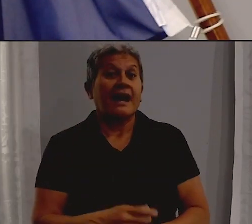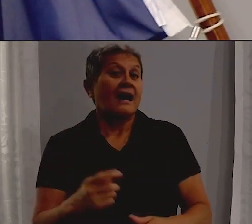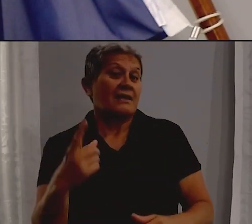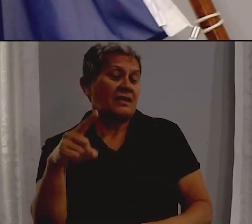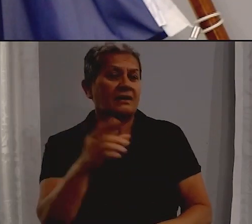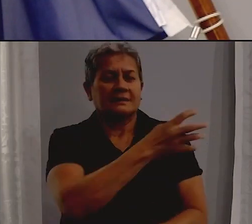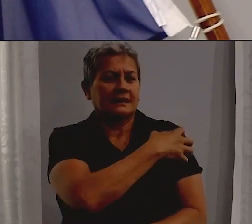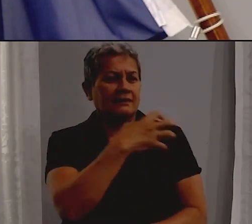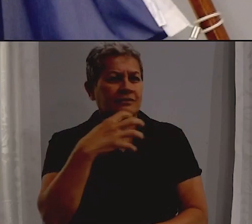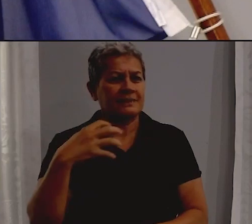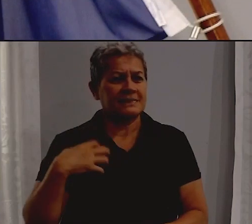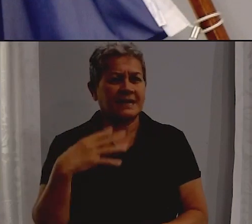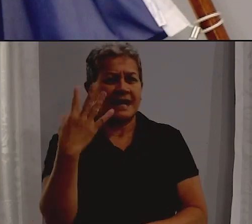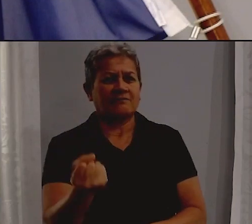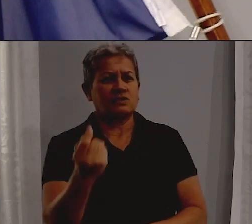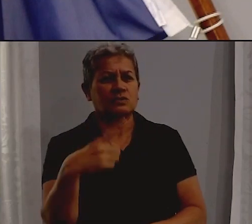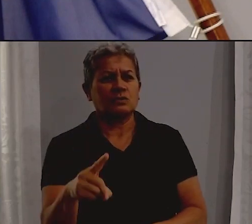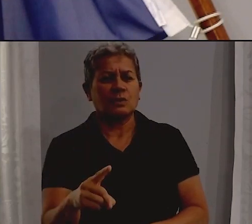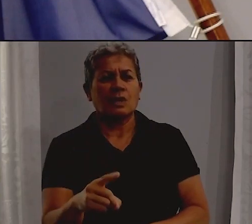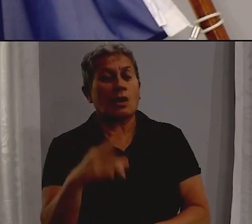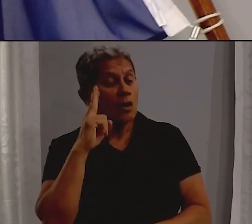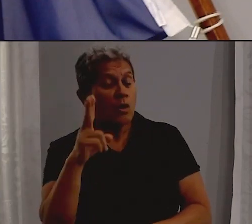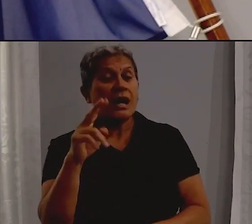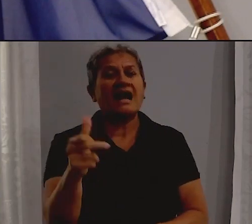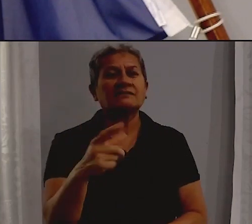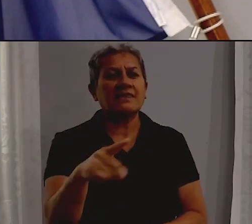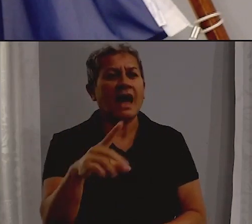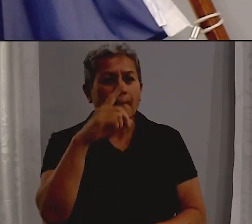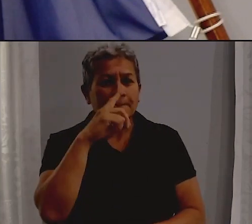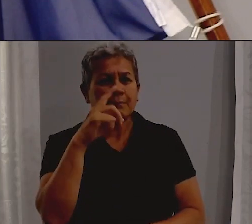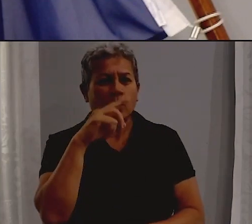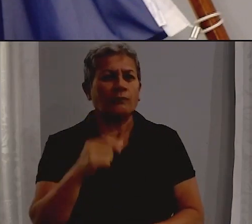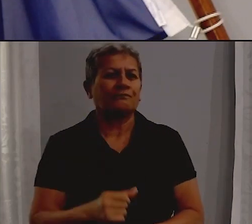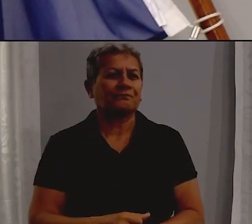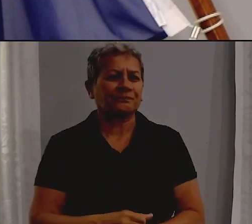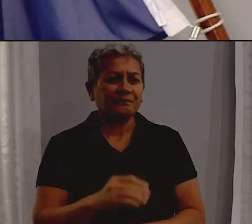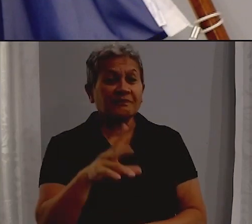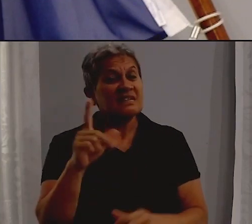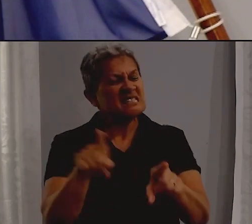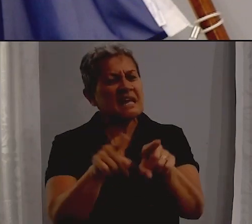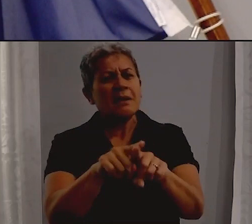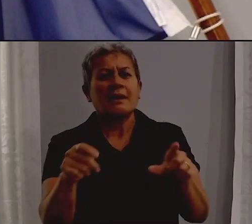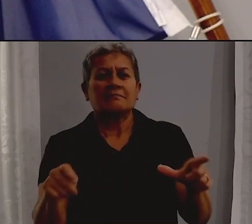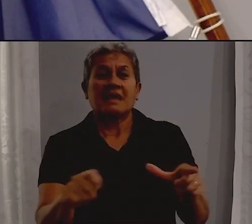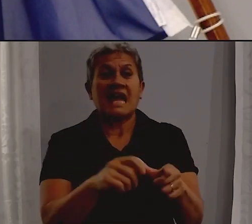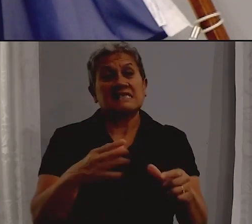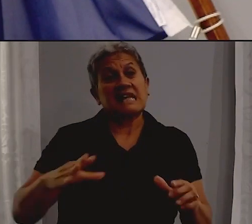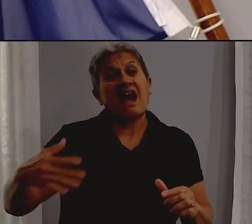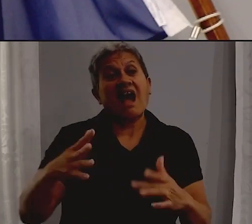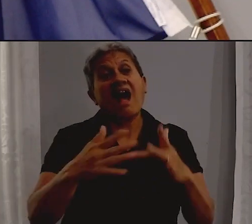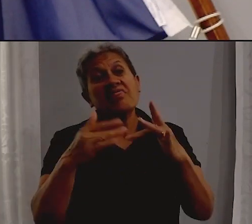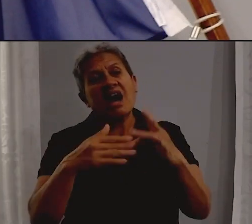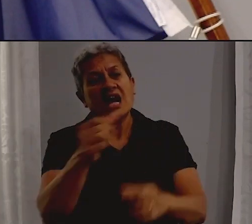the course open to us has been to secure and administer doses of vaccines with proven efficacy like the Pfizer